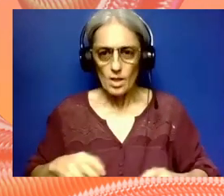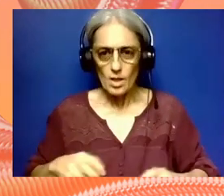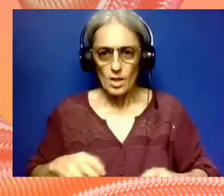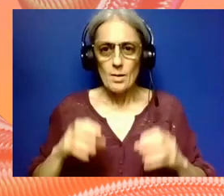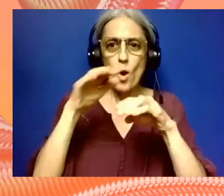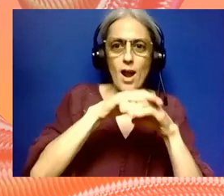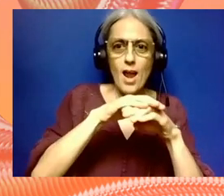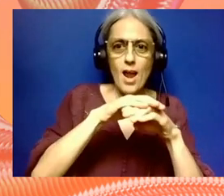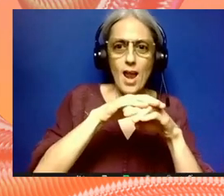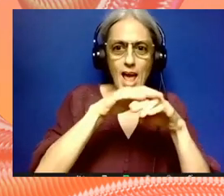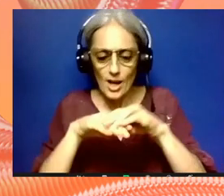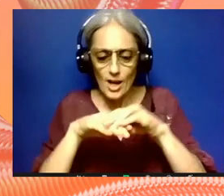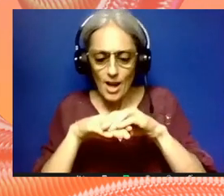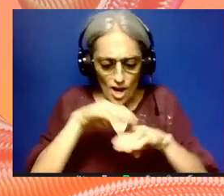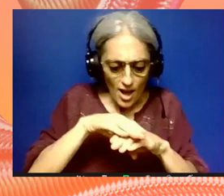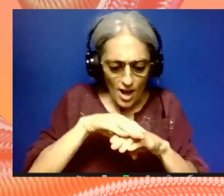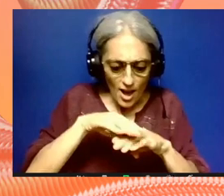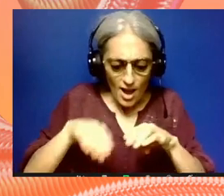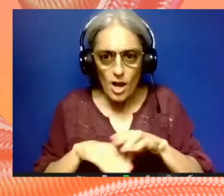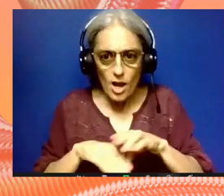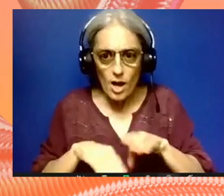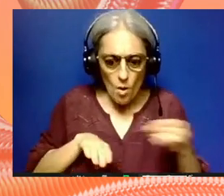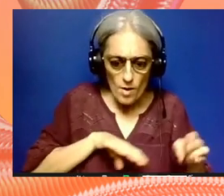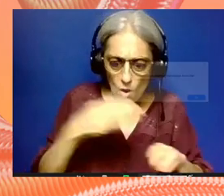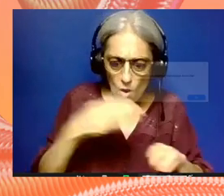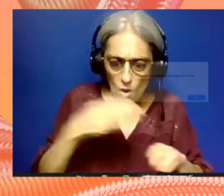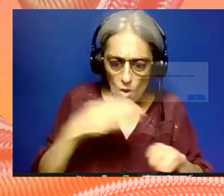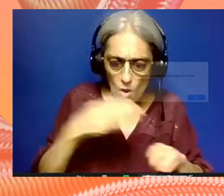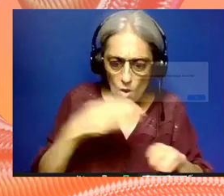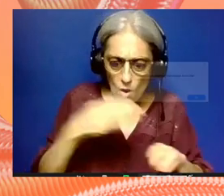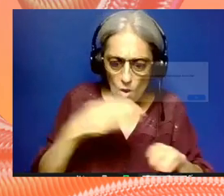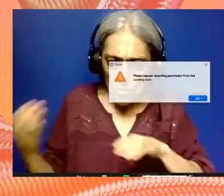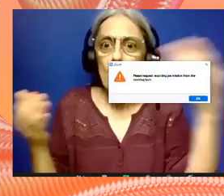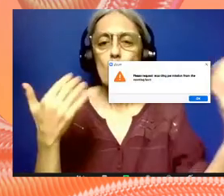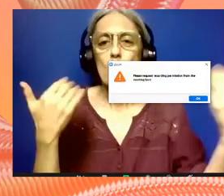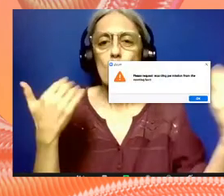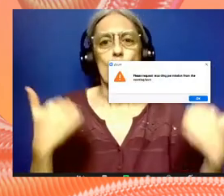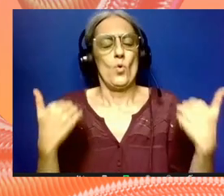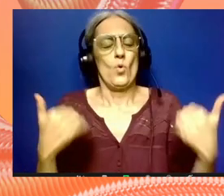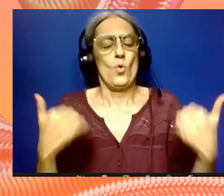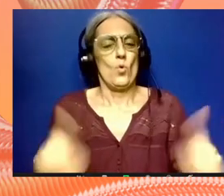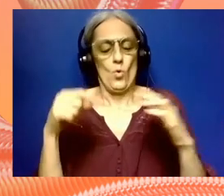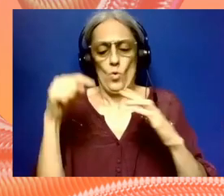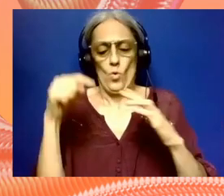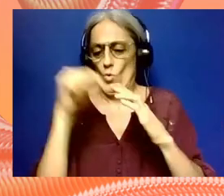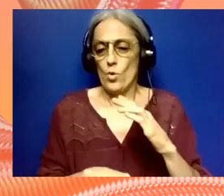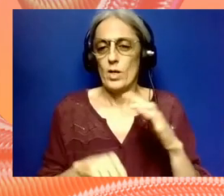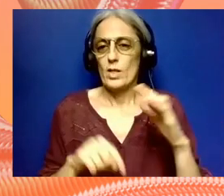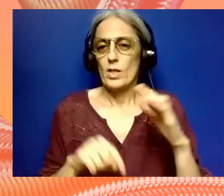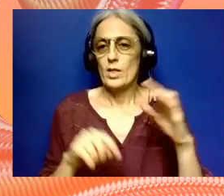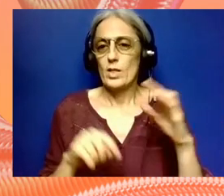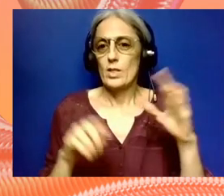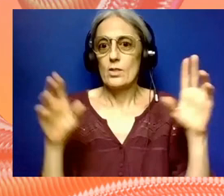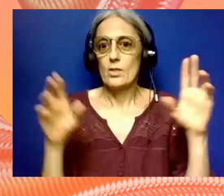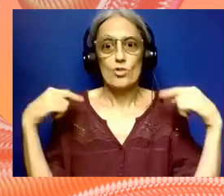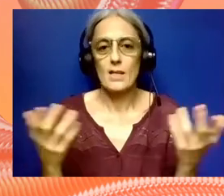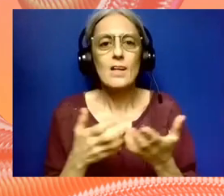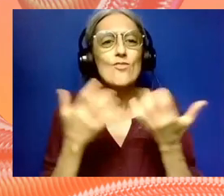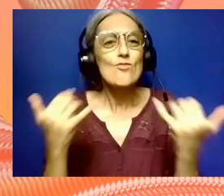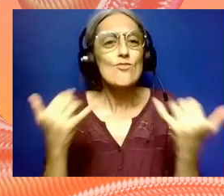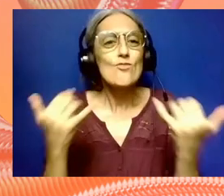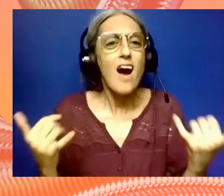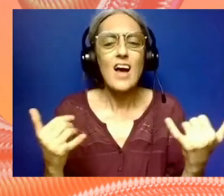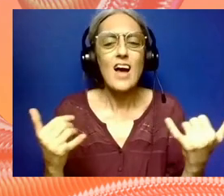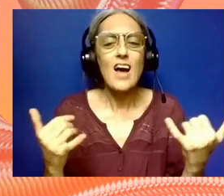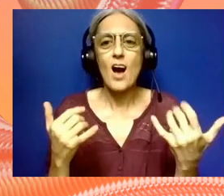wild. I mean, it just like, in one way, it's like there's so much tragedy and difficulty surrounding it.